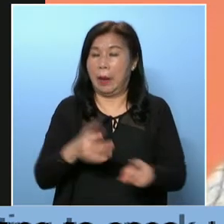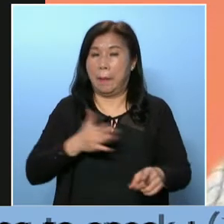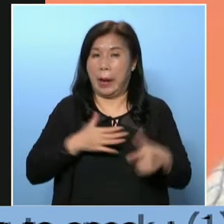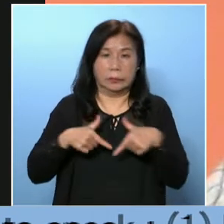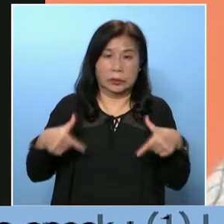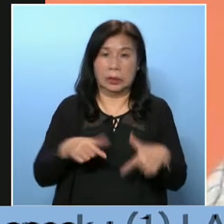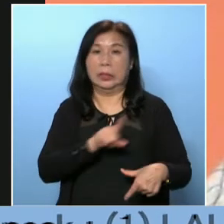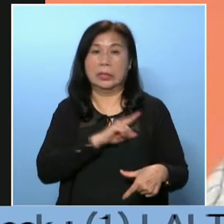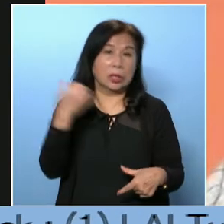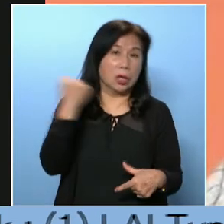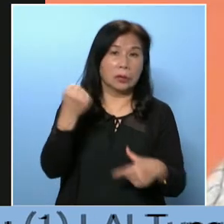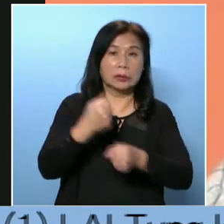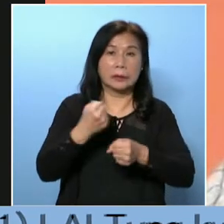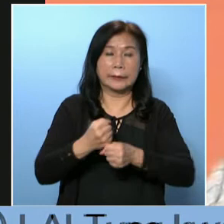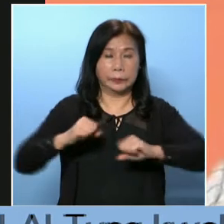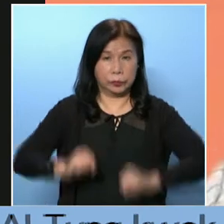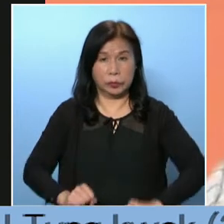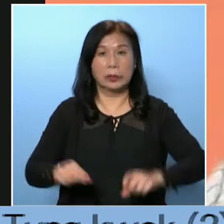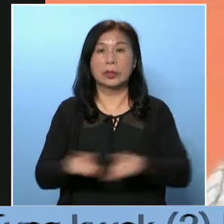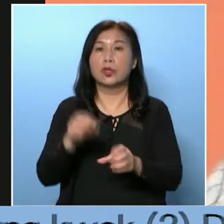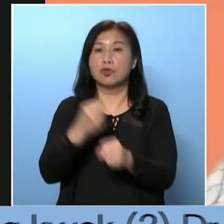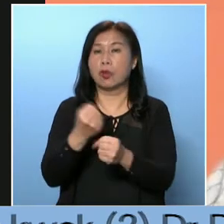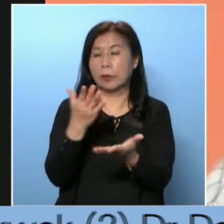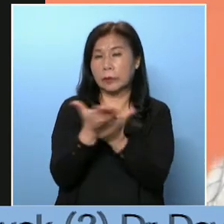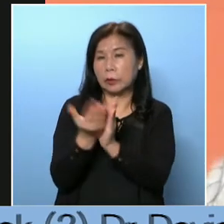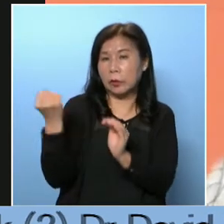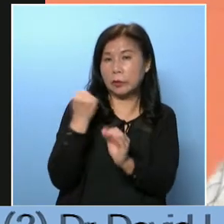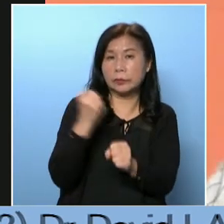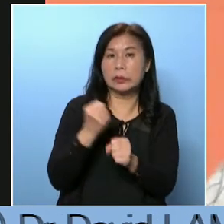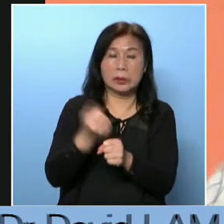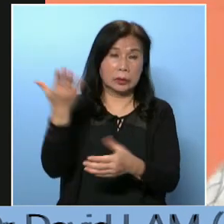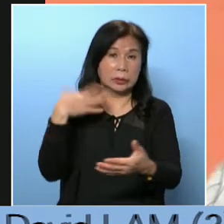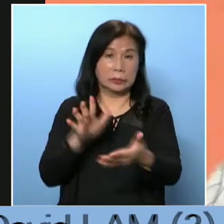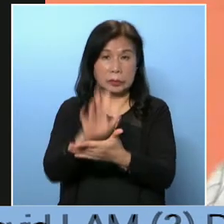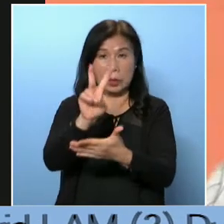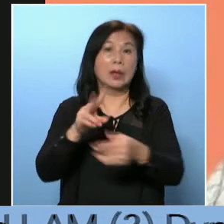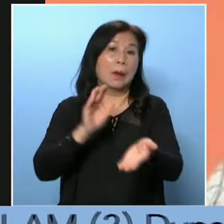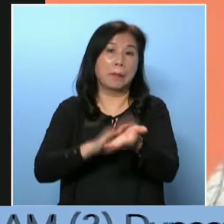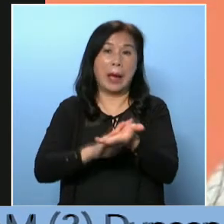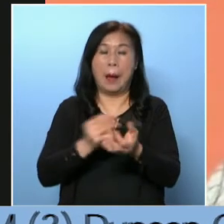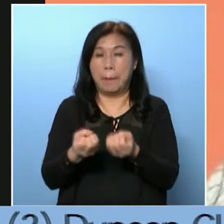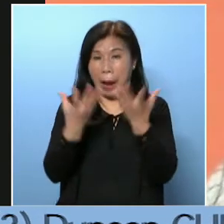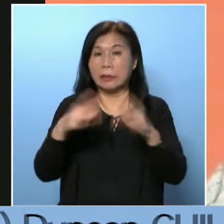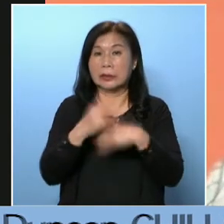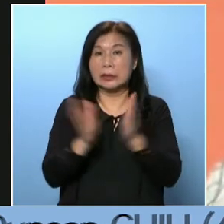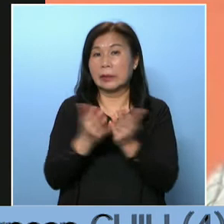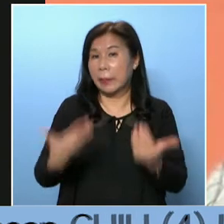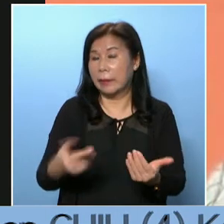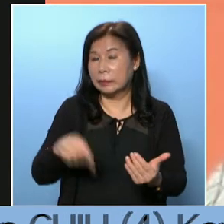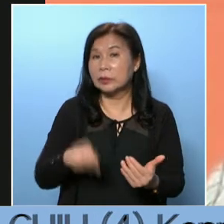that they're willing to brave the epidemic and stay fast to their posts and do what they can. Over the past